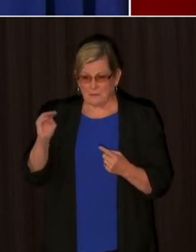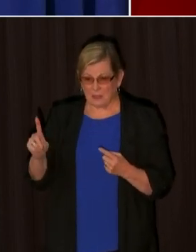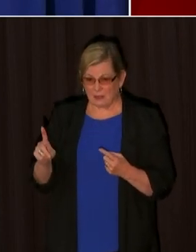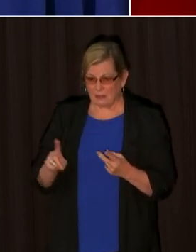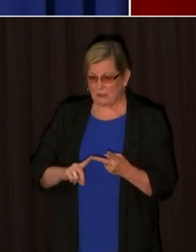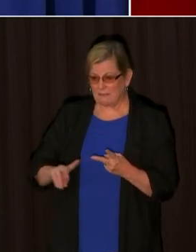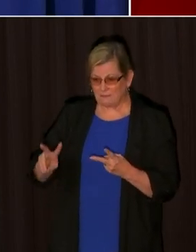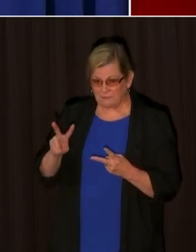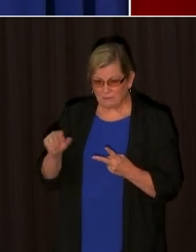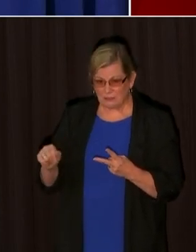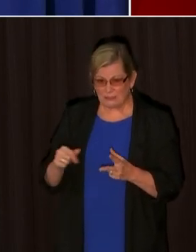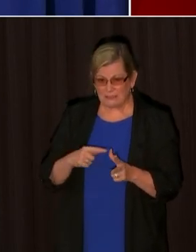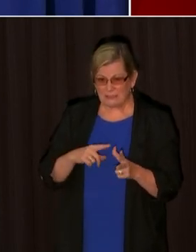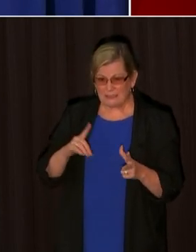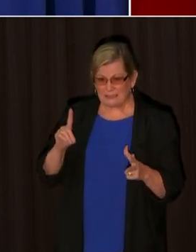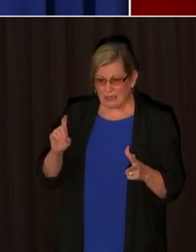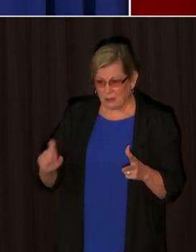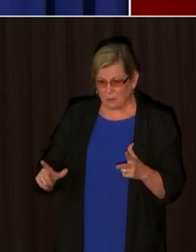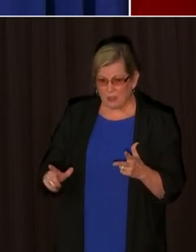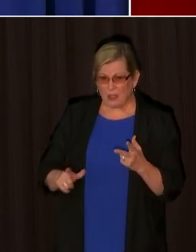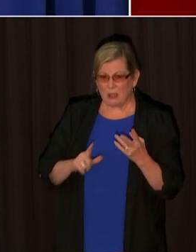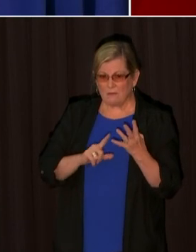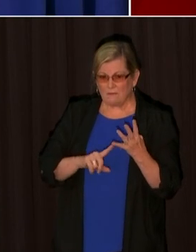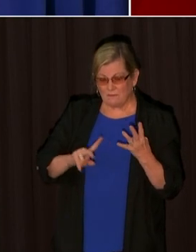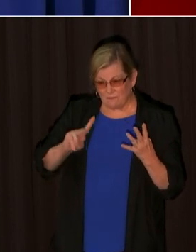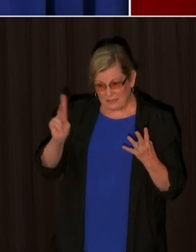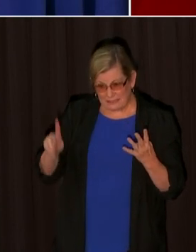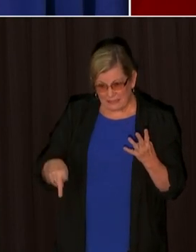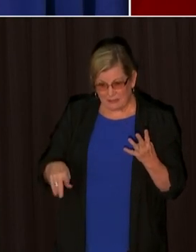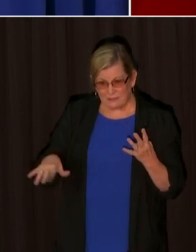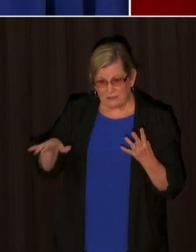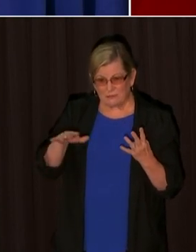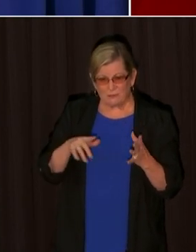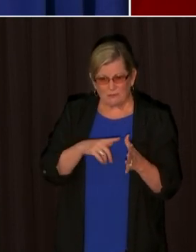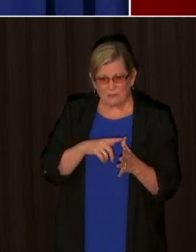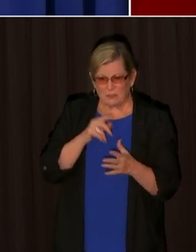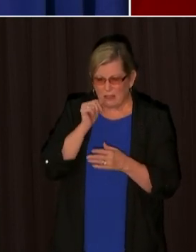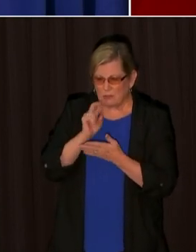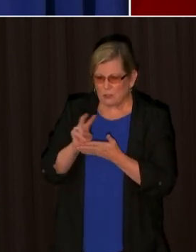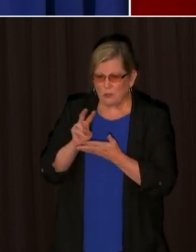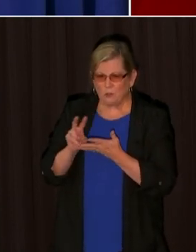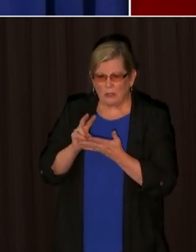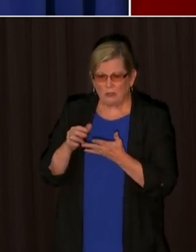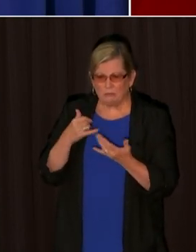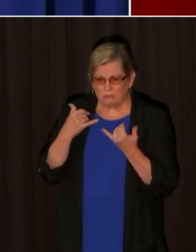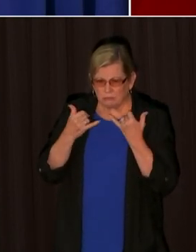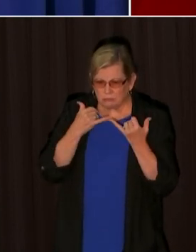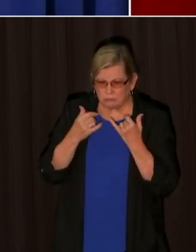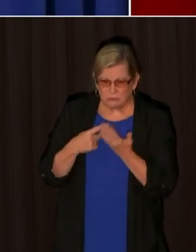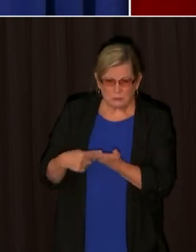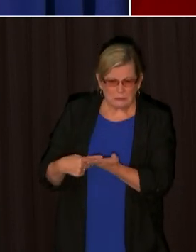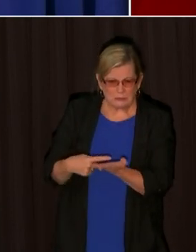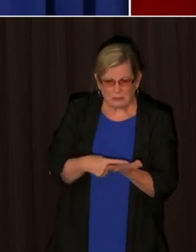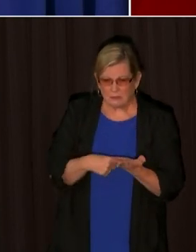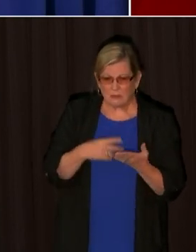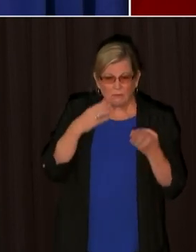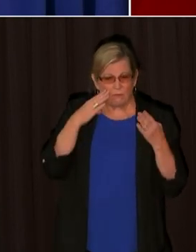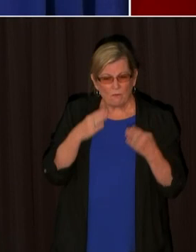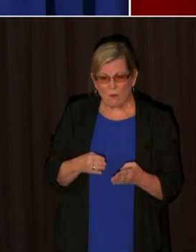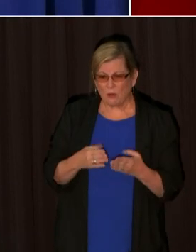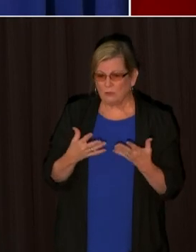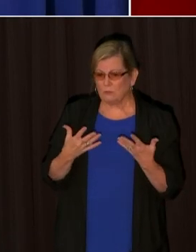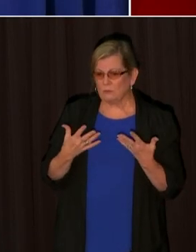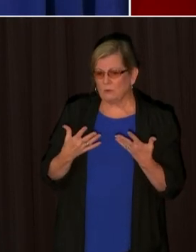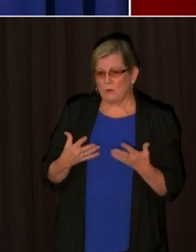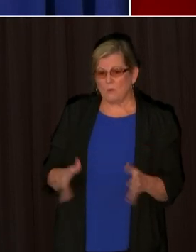and Philadelphia every other week. And collectively, we are all focused on not delaying care campaigns, and